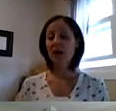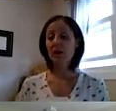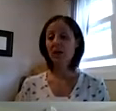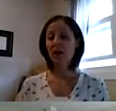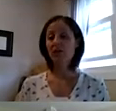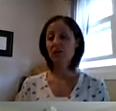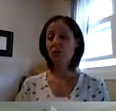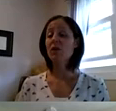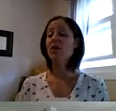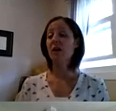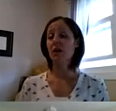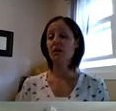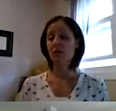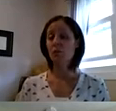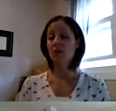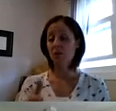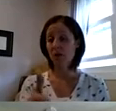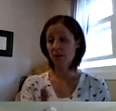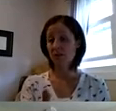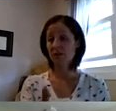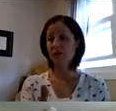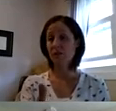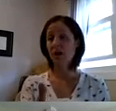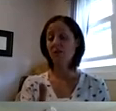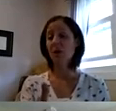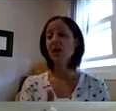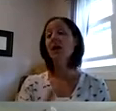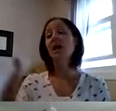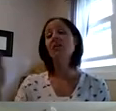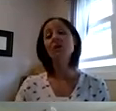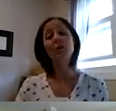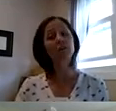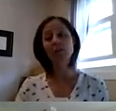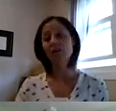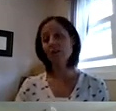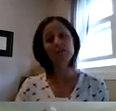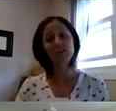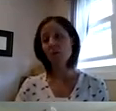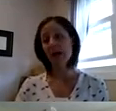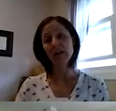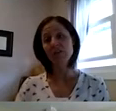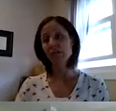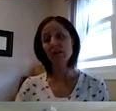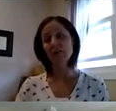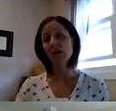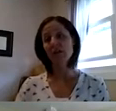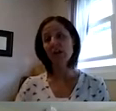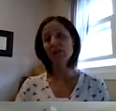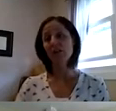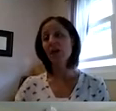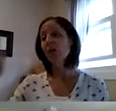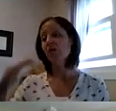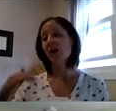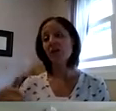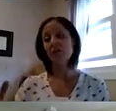reopen that application with the CARES, with the residencies for recovery. And you would basically just have to go back into your same